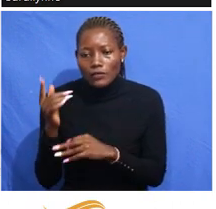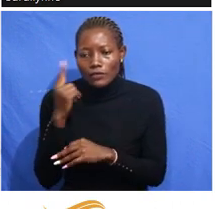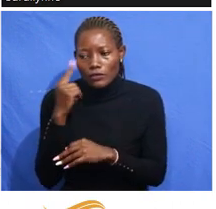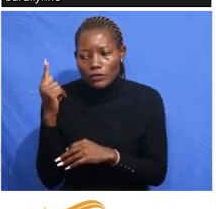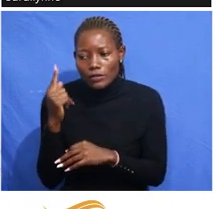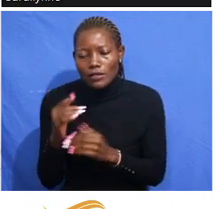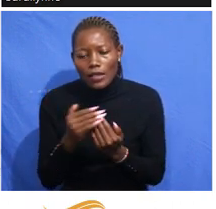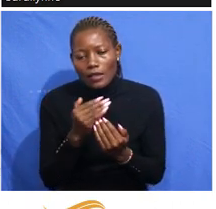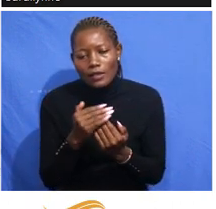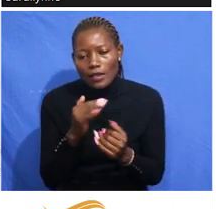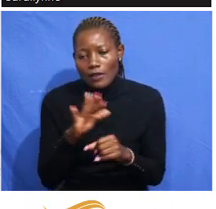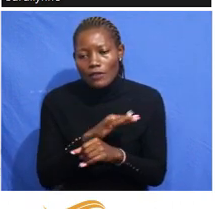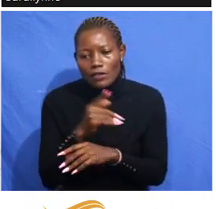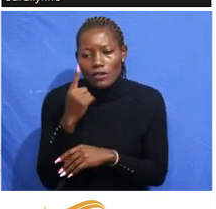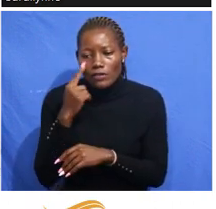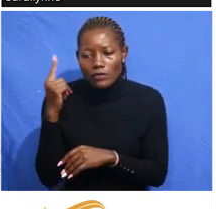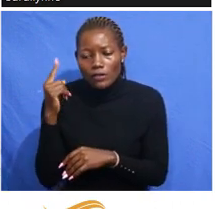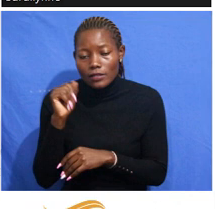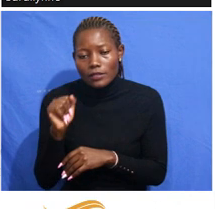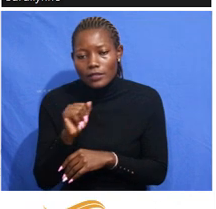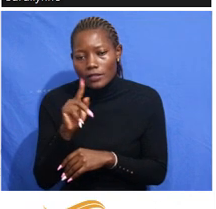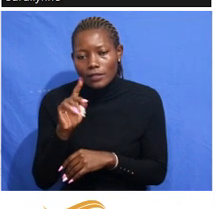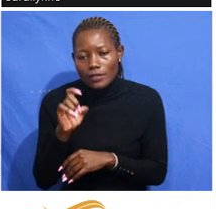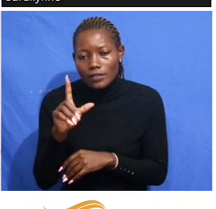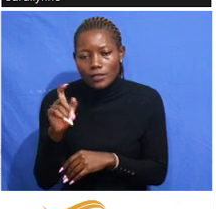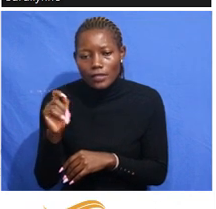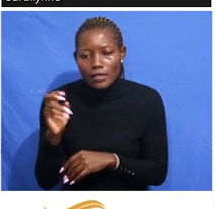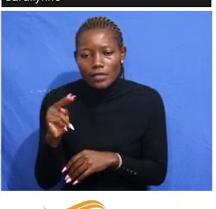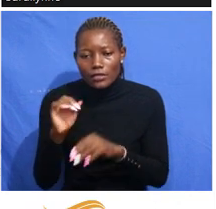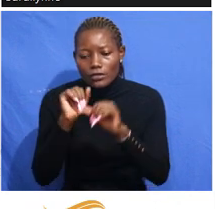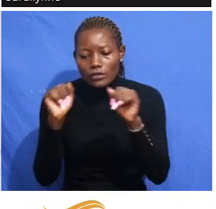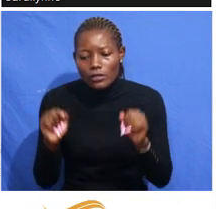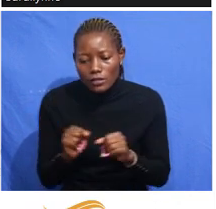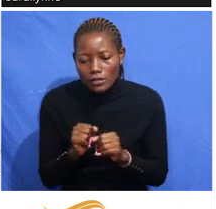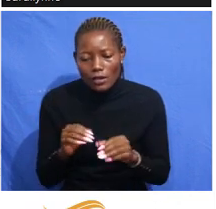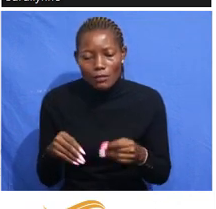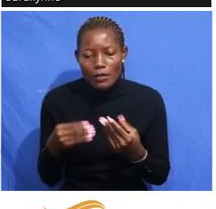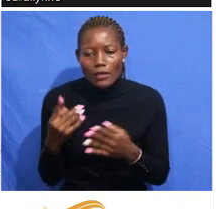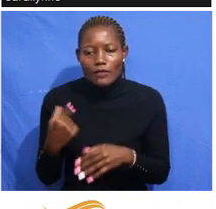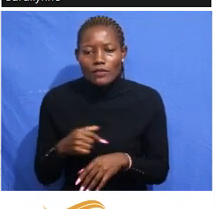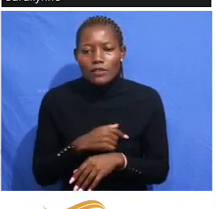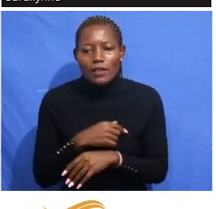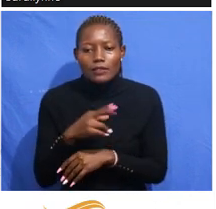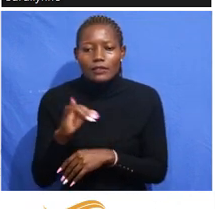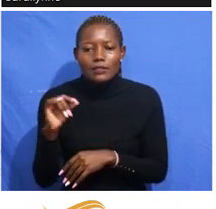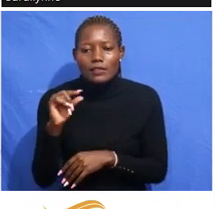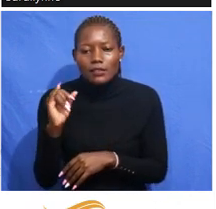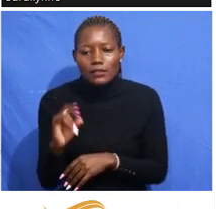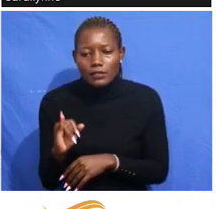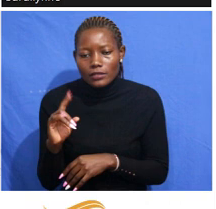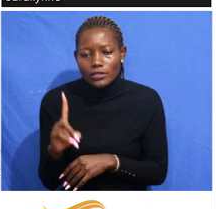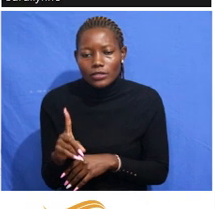will see that the skeletal system gives us the rigid bars, the bars. The articular system is the